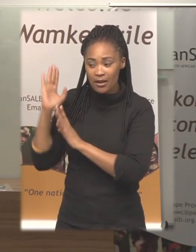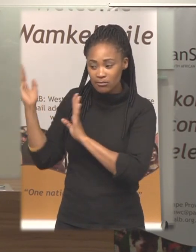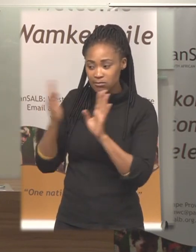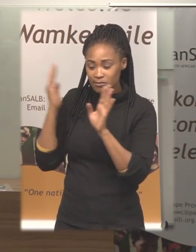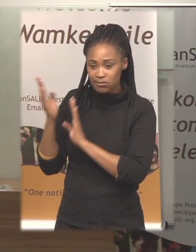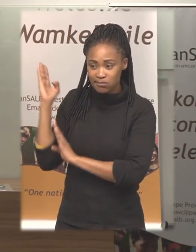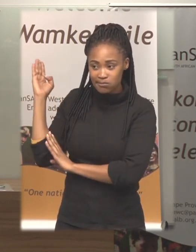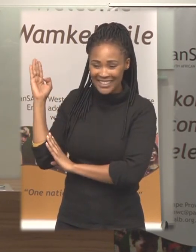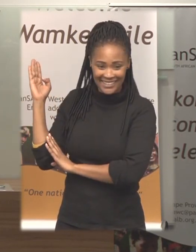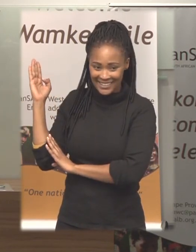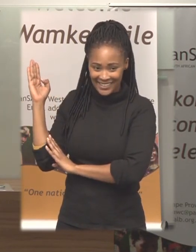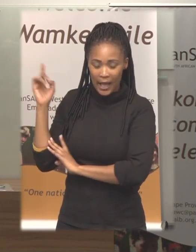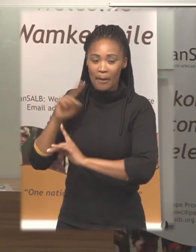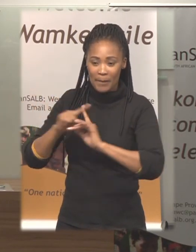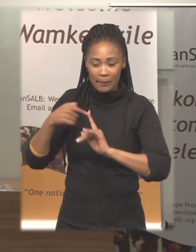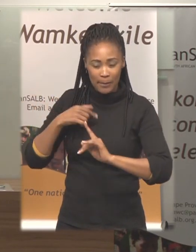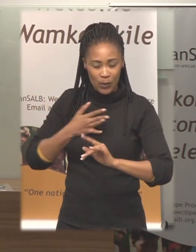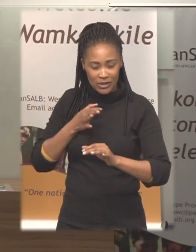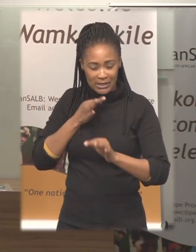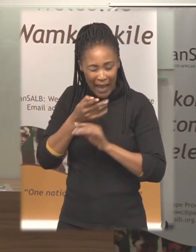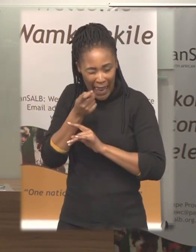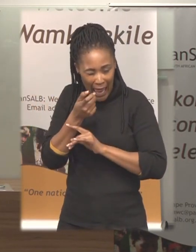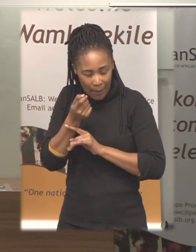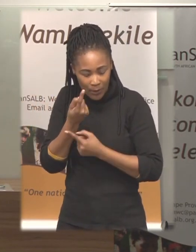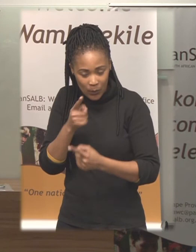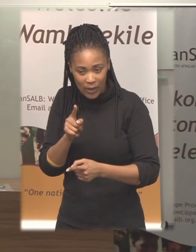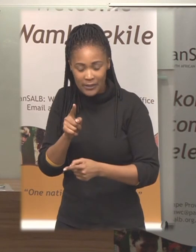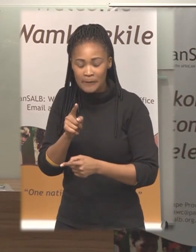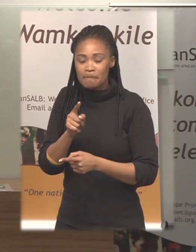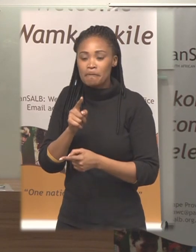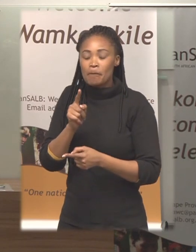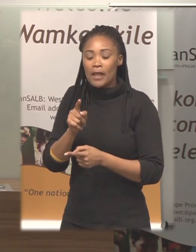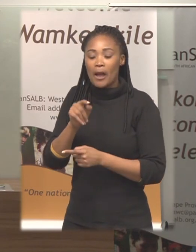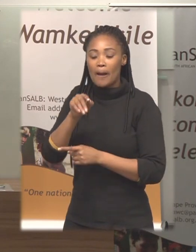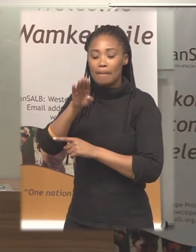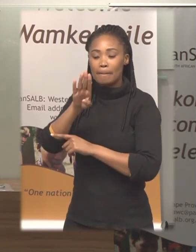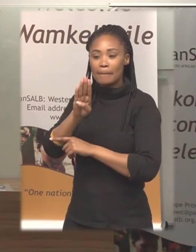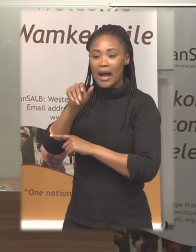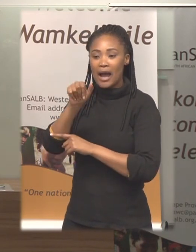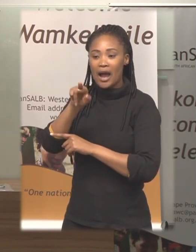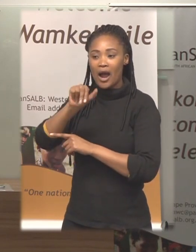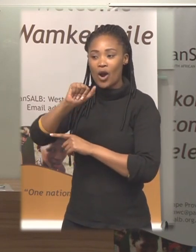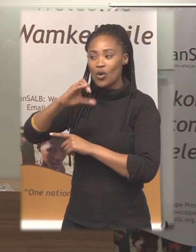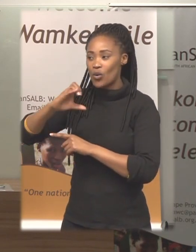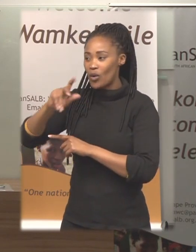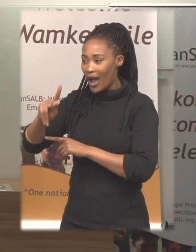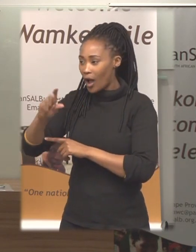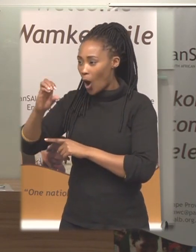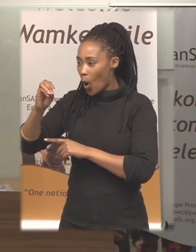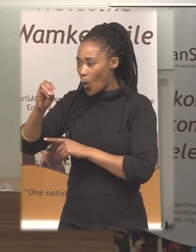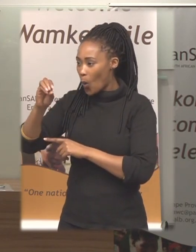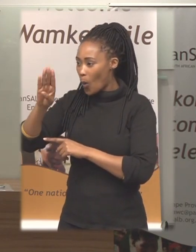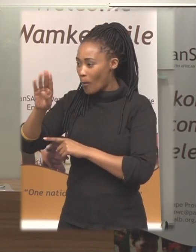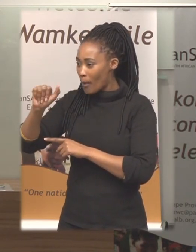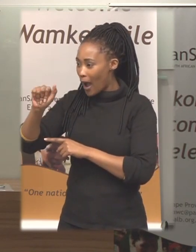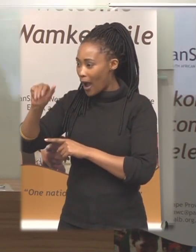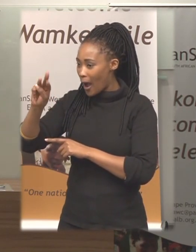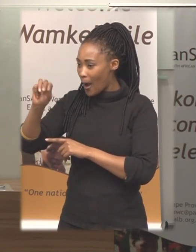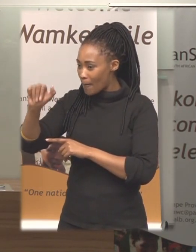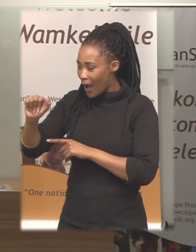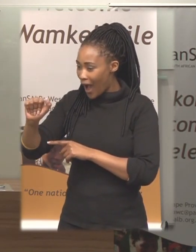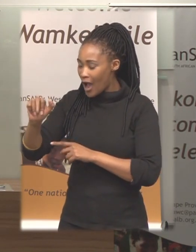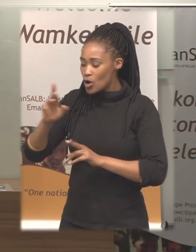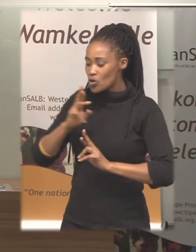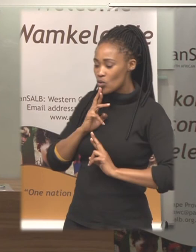While Black, which analyzes the responses to Barack Obama and to how he was constantly positioned as